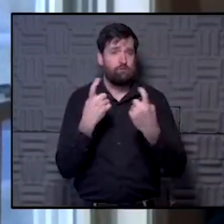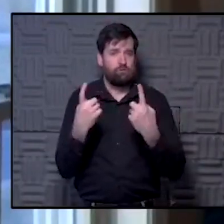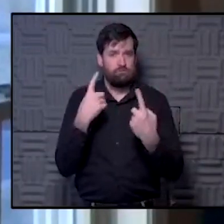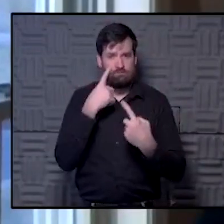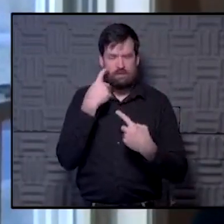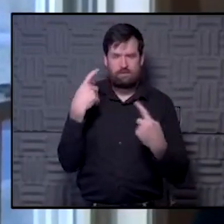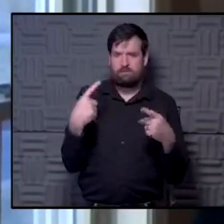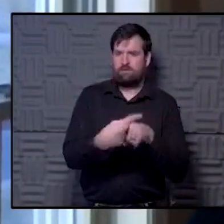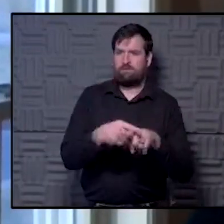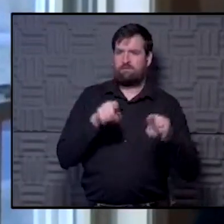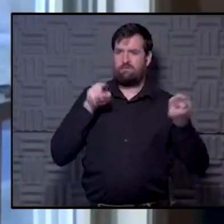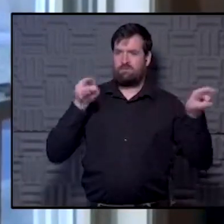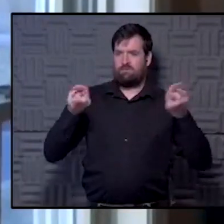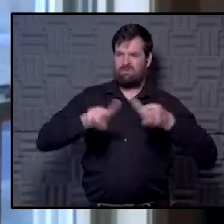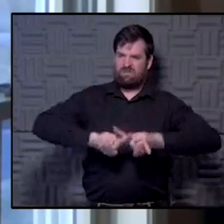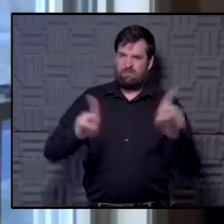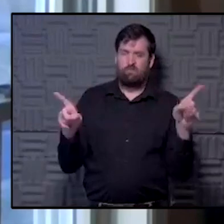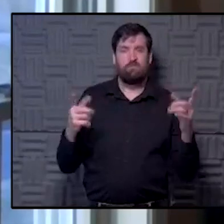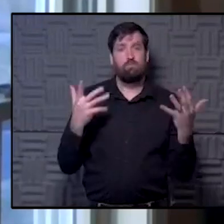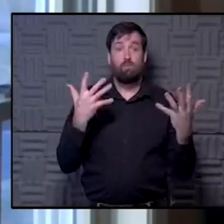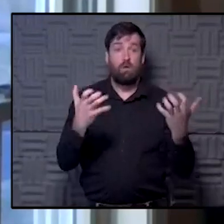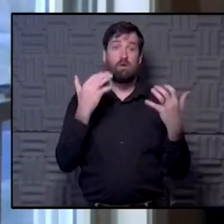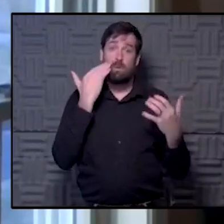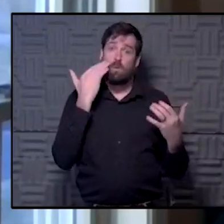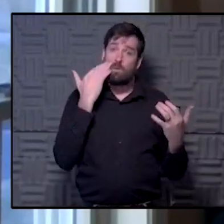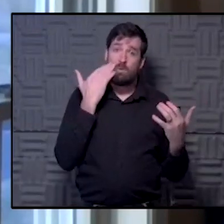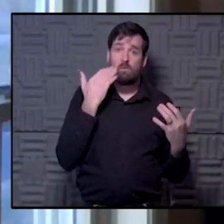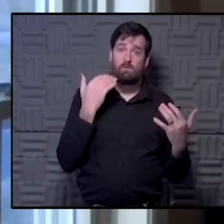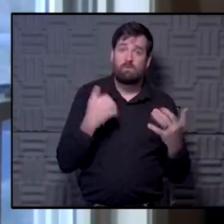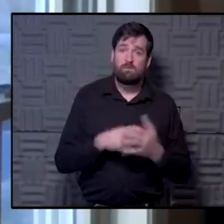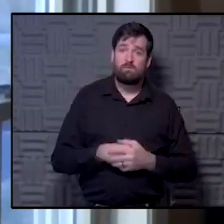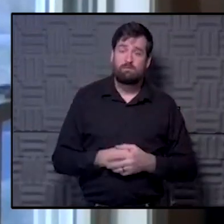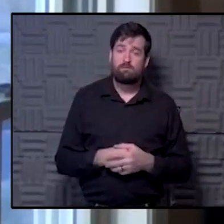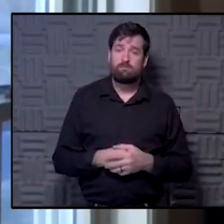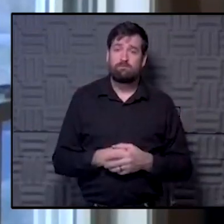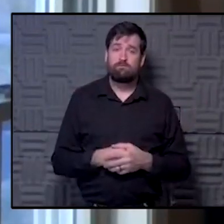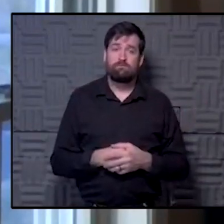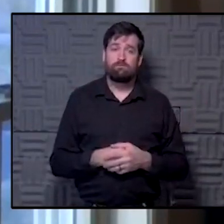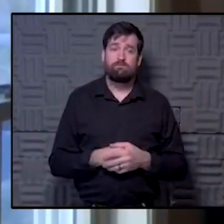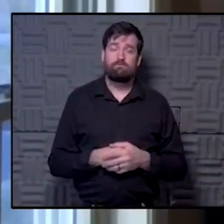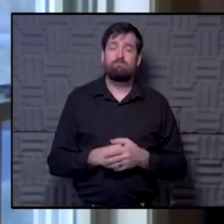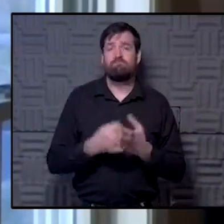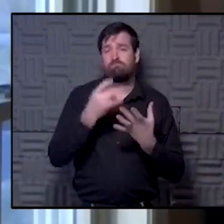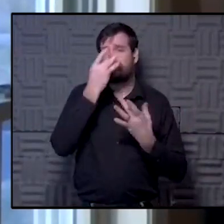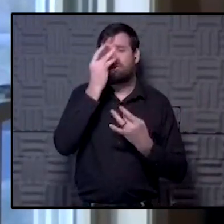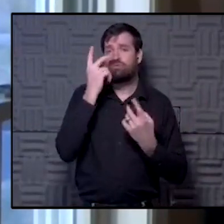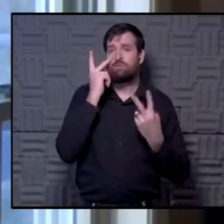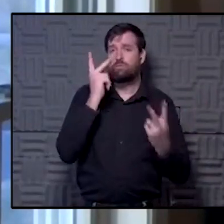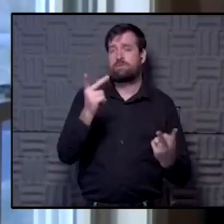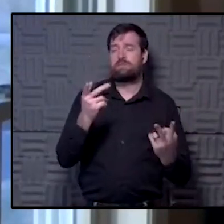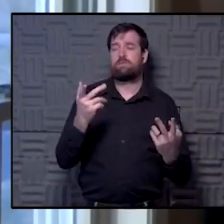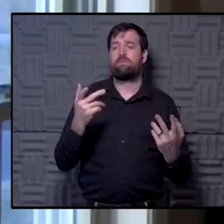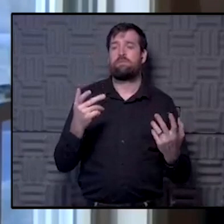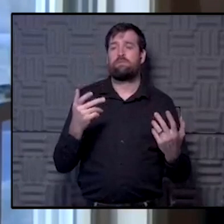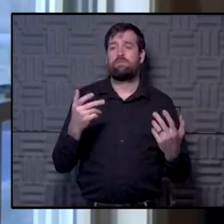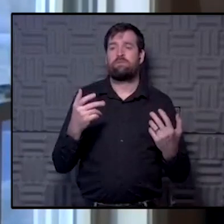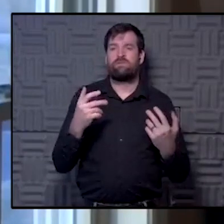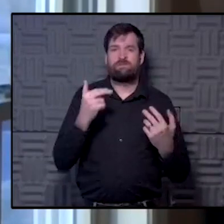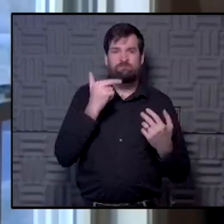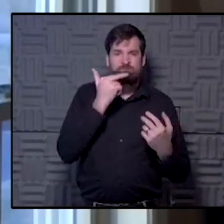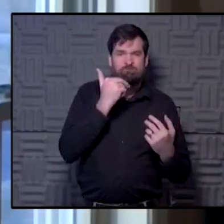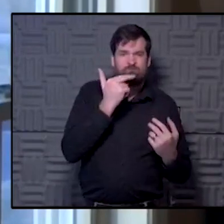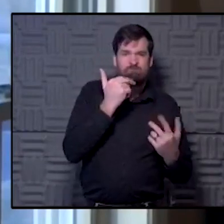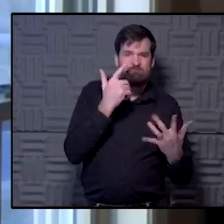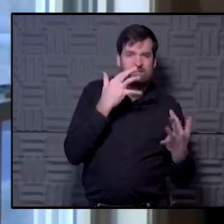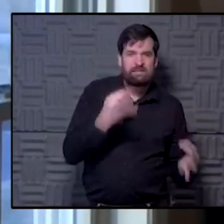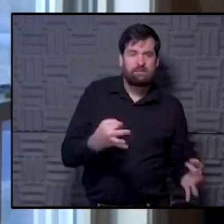that I understand that people want to know, and it's been interesting to see sort of the tiny decisions,